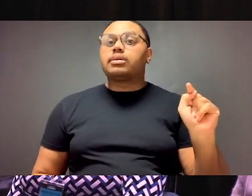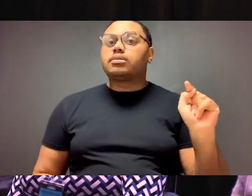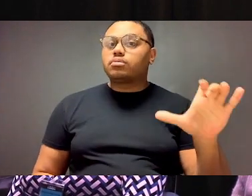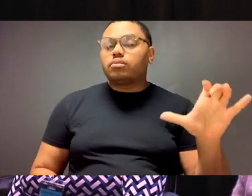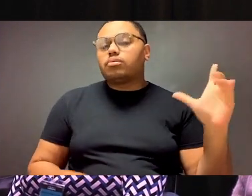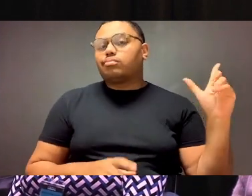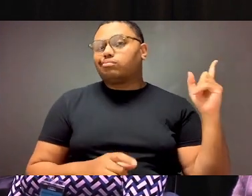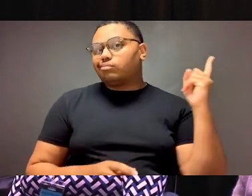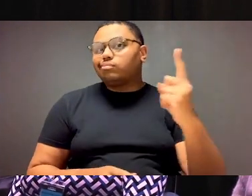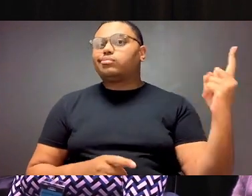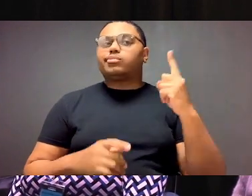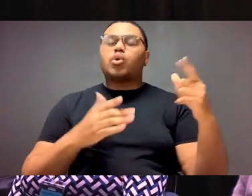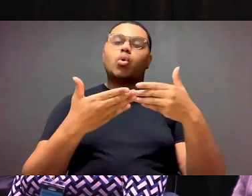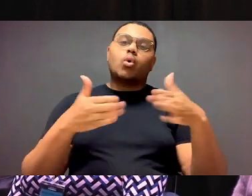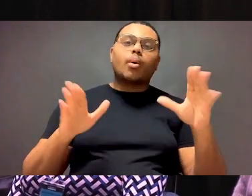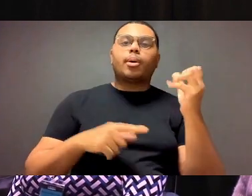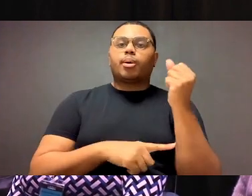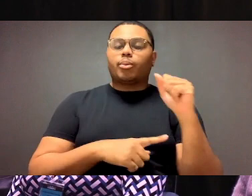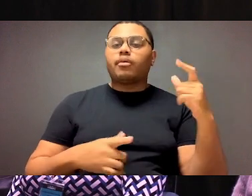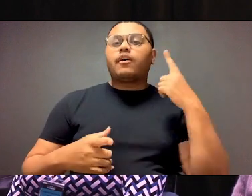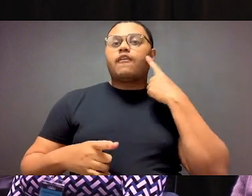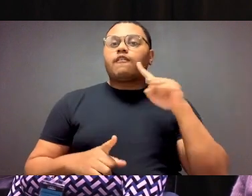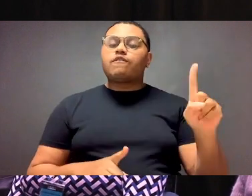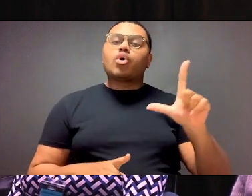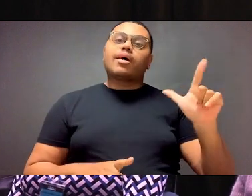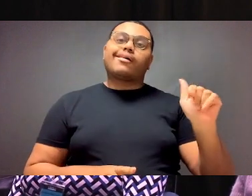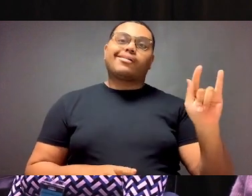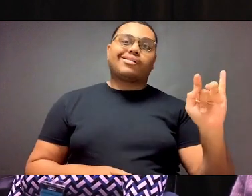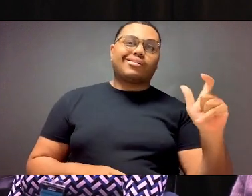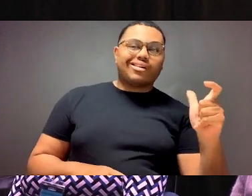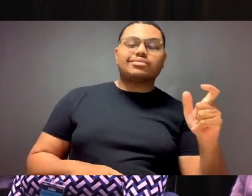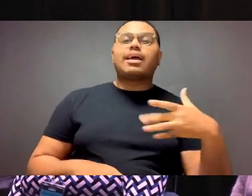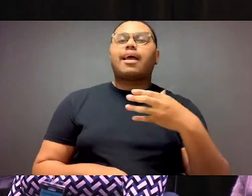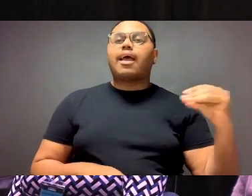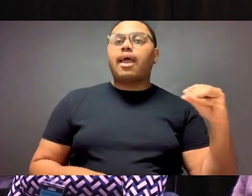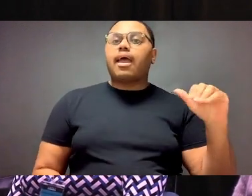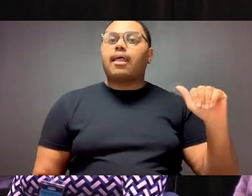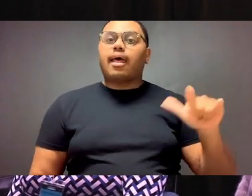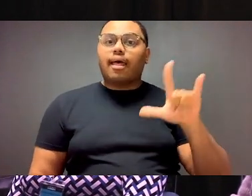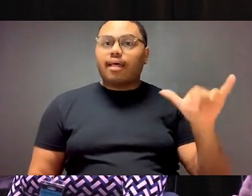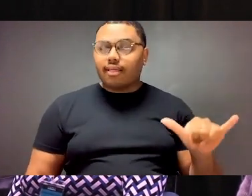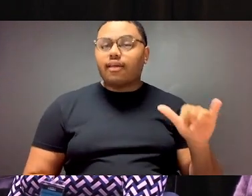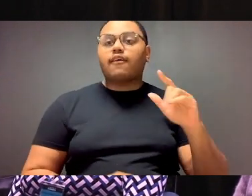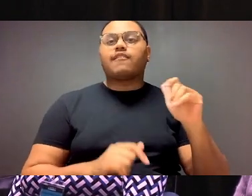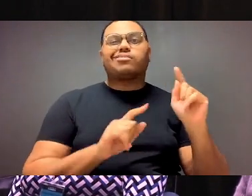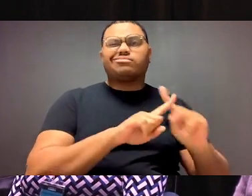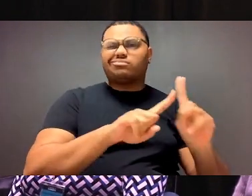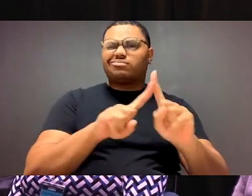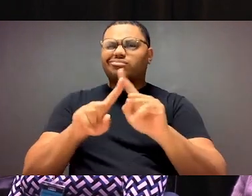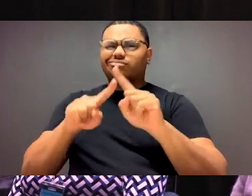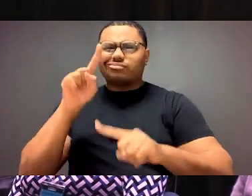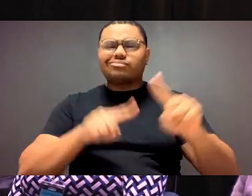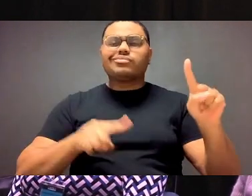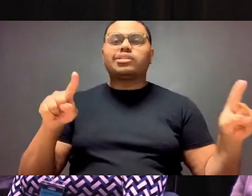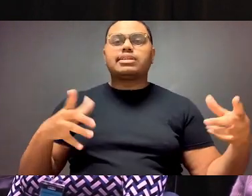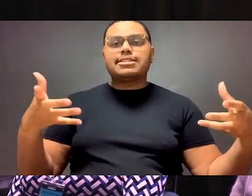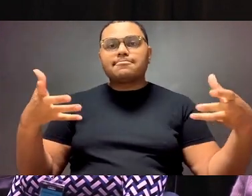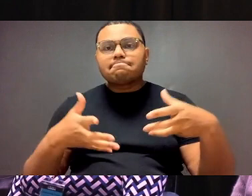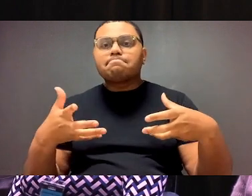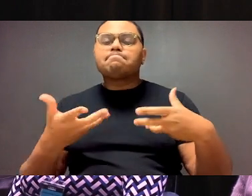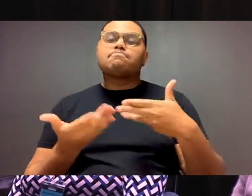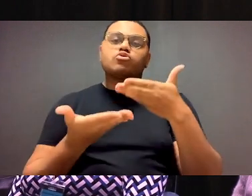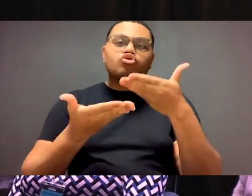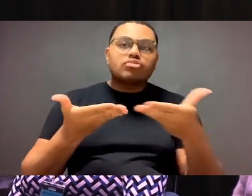for Latinx and allied theater makers, practitioners of all stripes to come together, gather resources, and put those